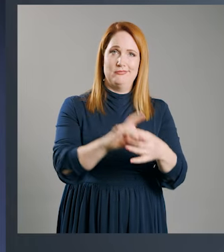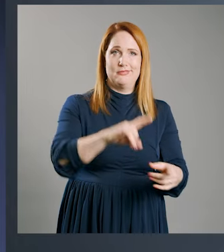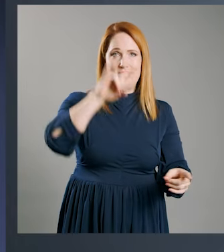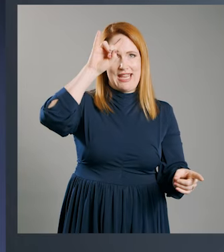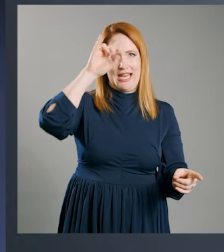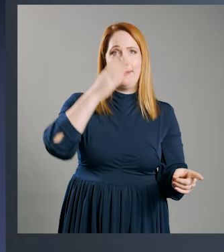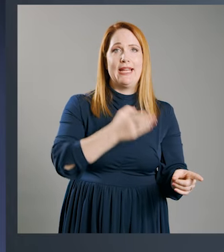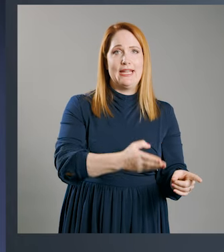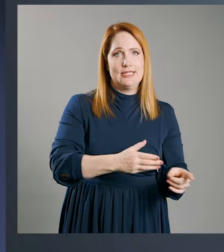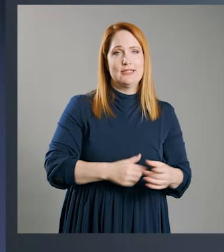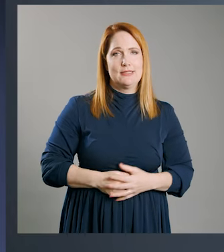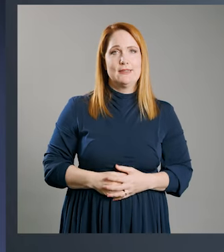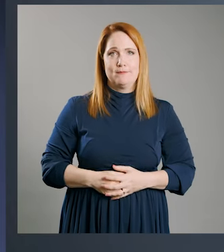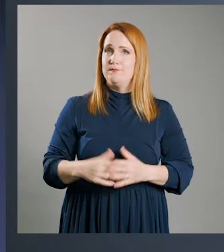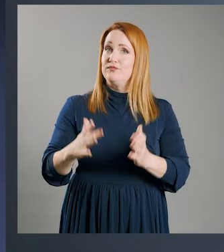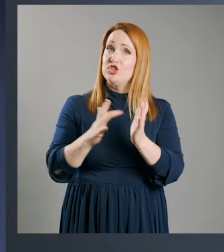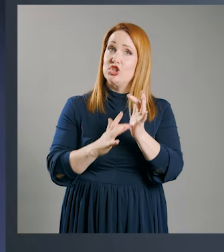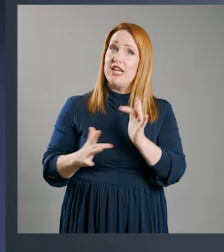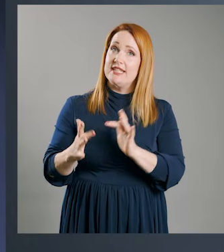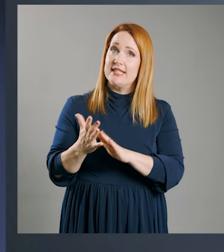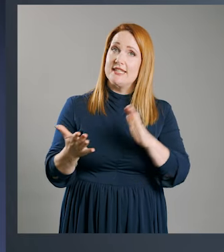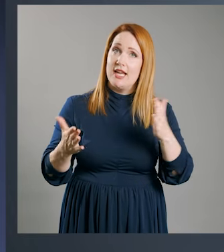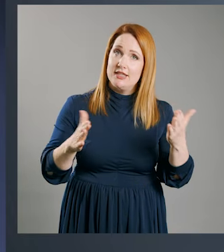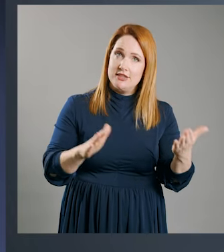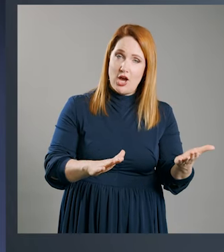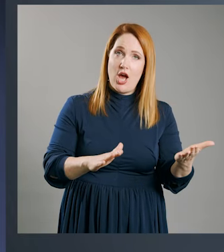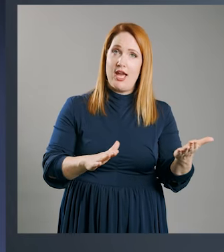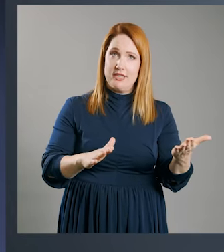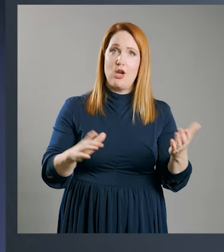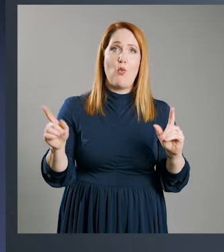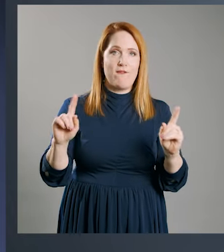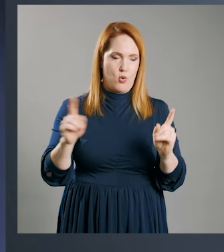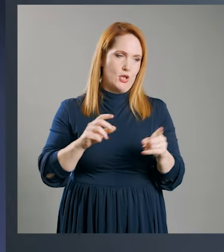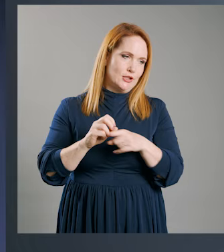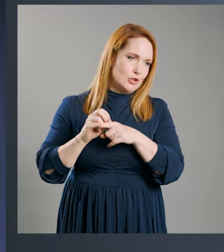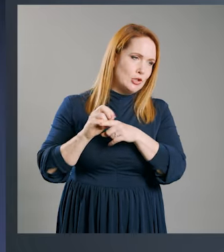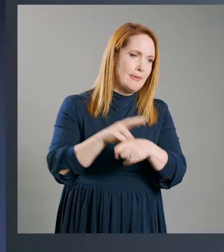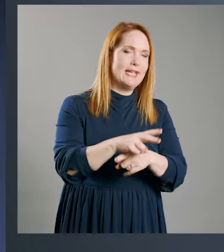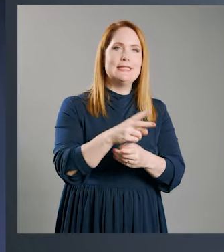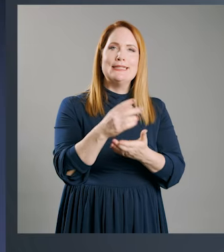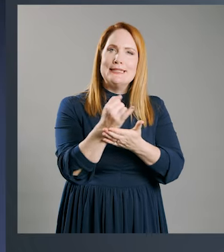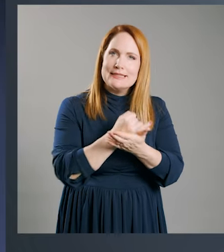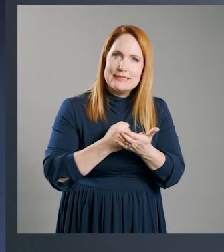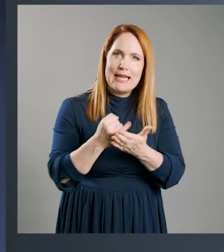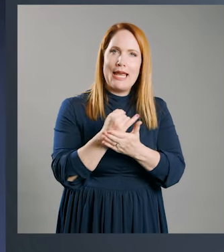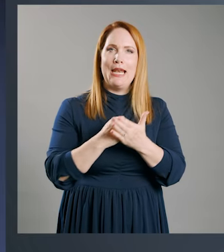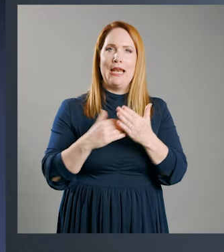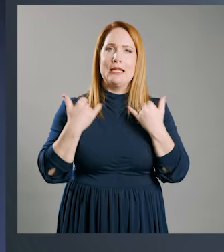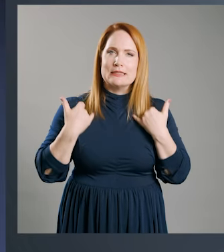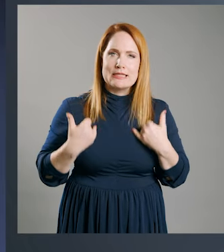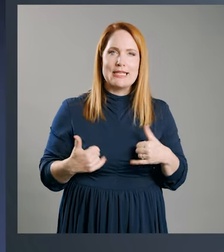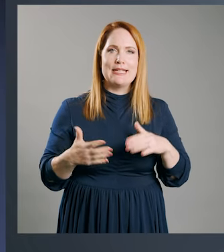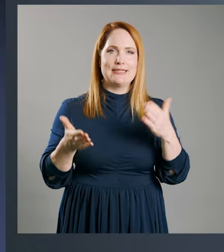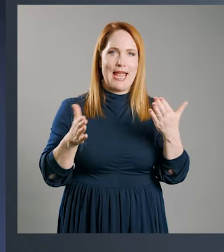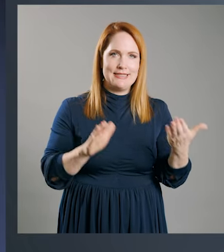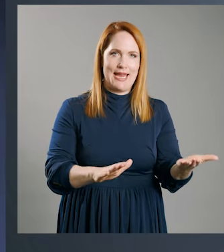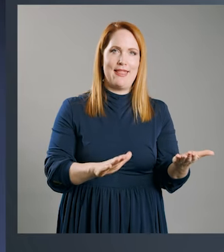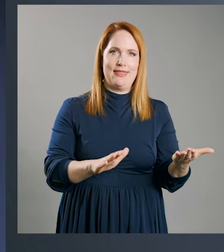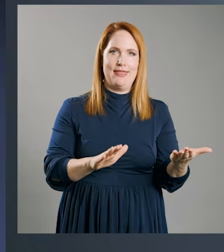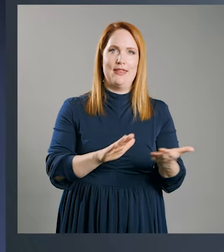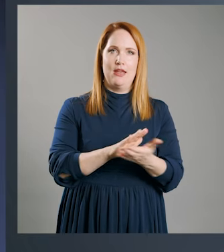of the enemy. And Jesus died to defeat the power of sin and death and sickness once and for